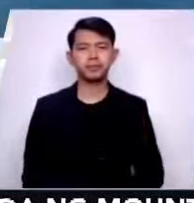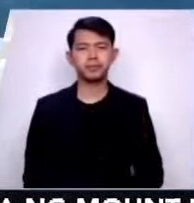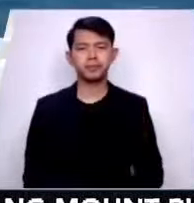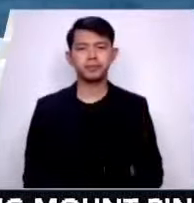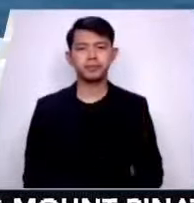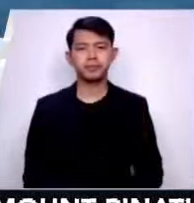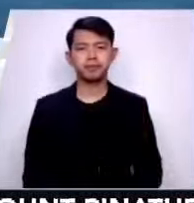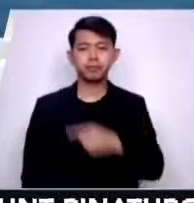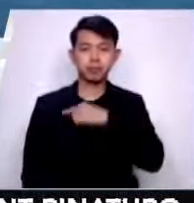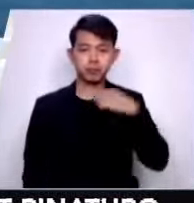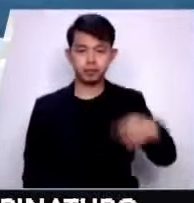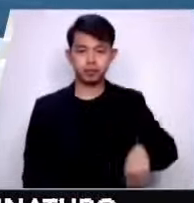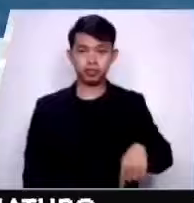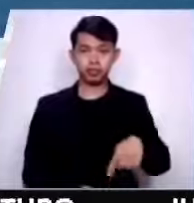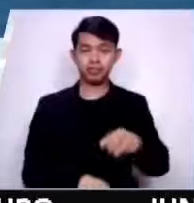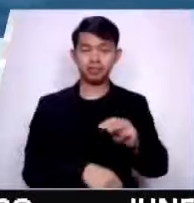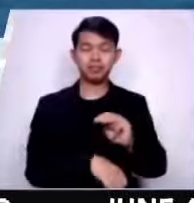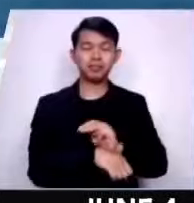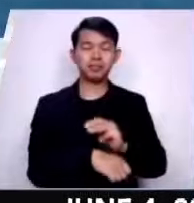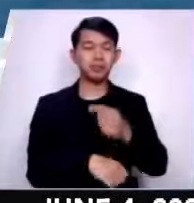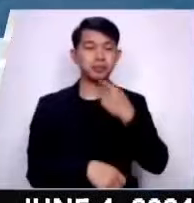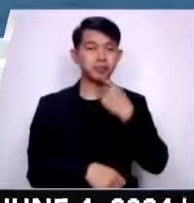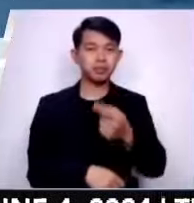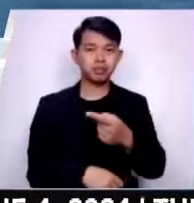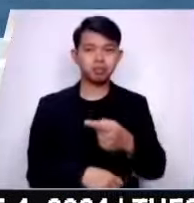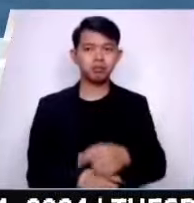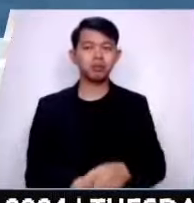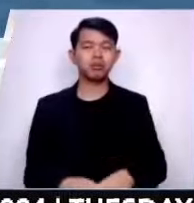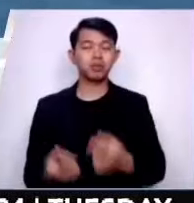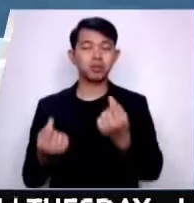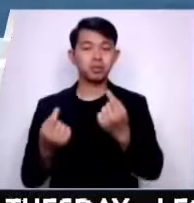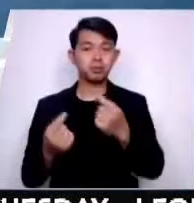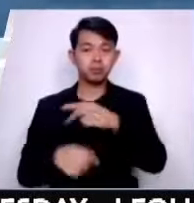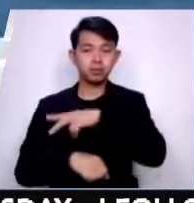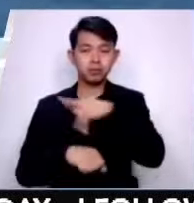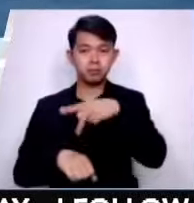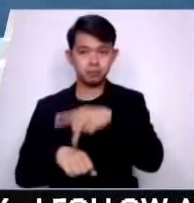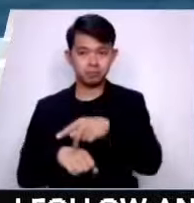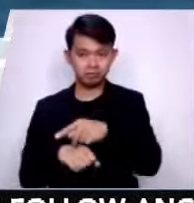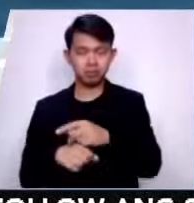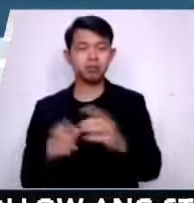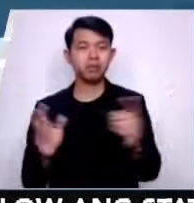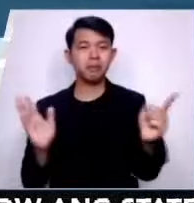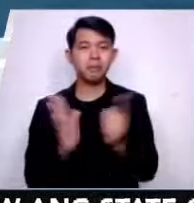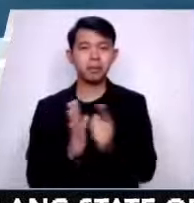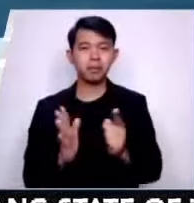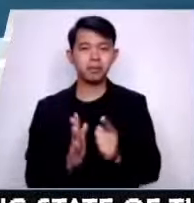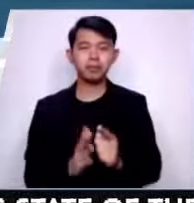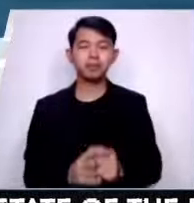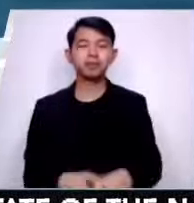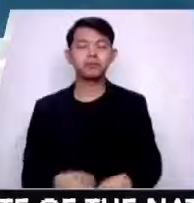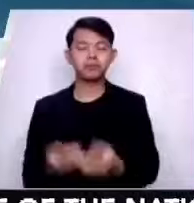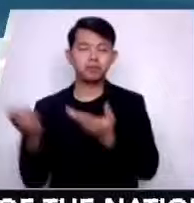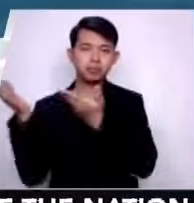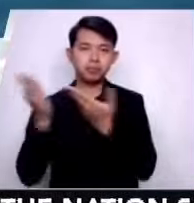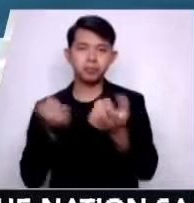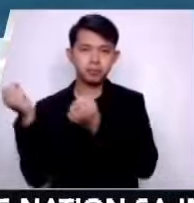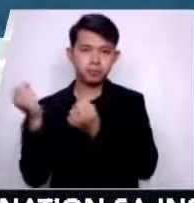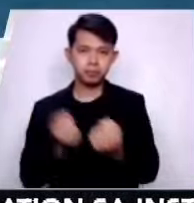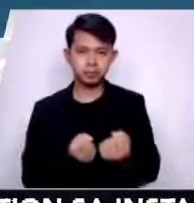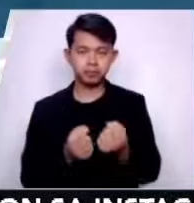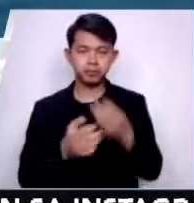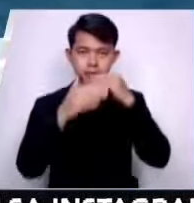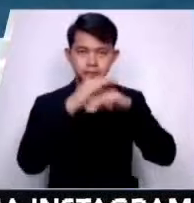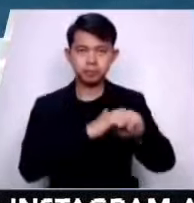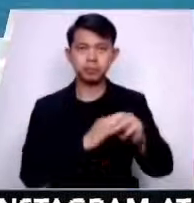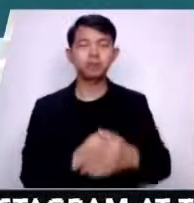ang aksyon ng Pilipinas laban sa China Coast Guard sa supply mission. Wala pang payag ang ating Department of Foreign Affairs kung ano hakbang ang